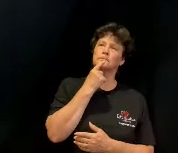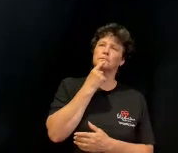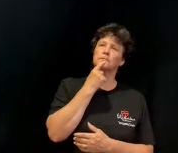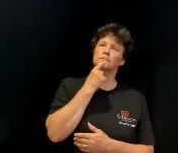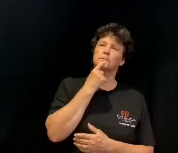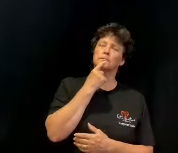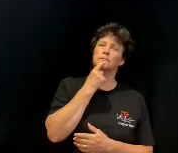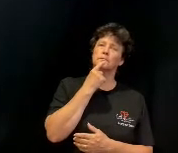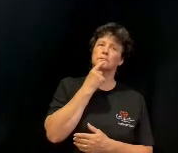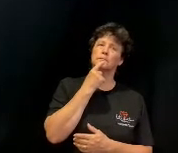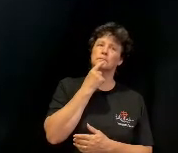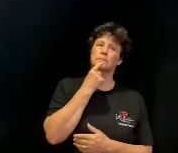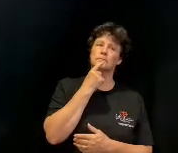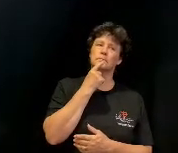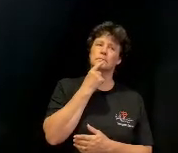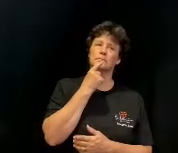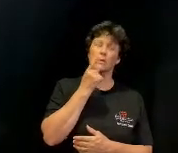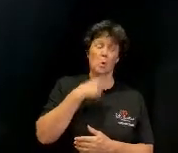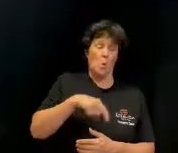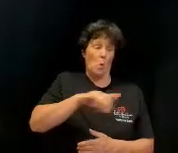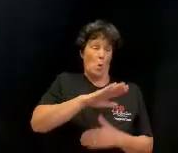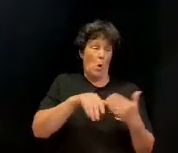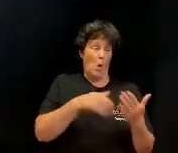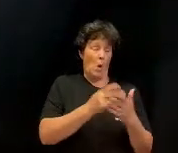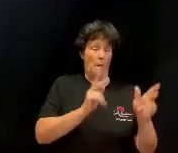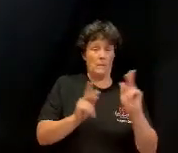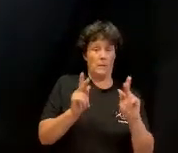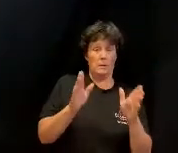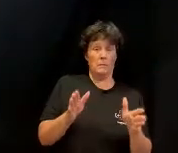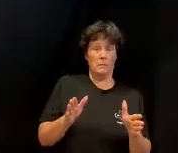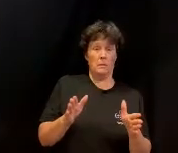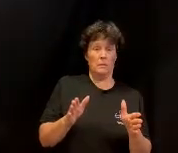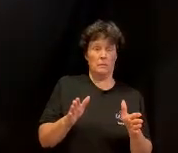The lost, we are all of humanity's lost sons